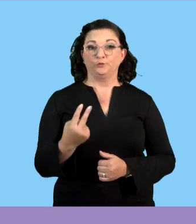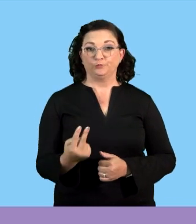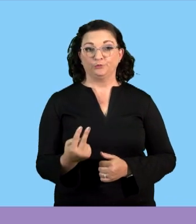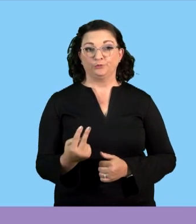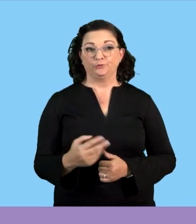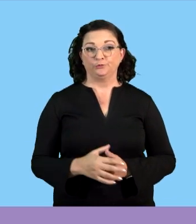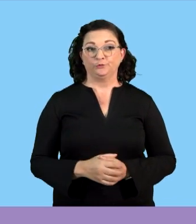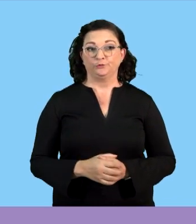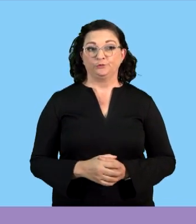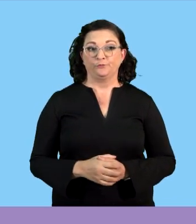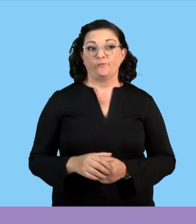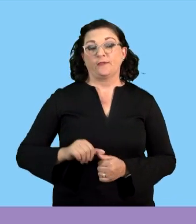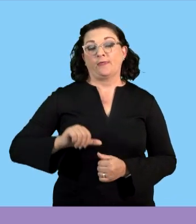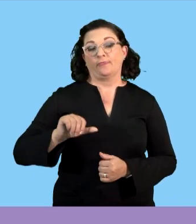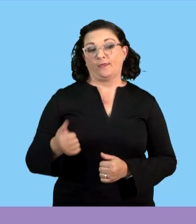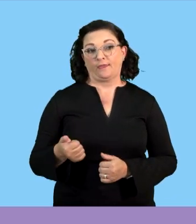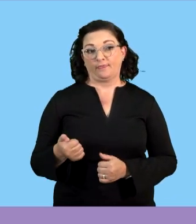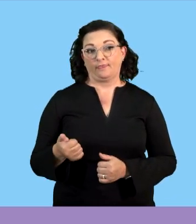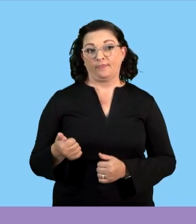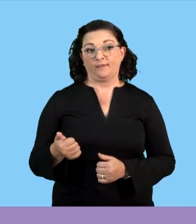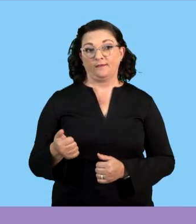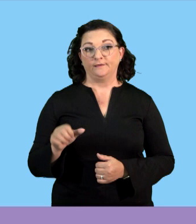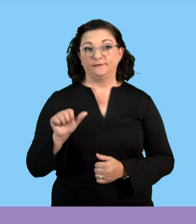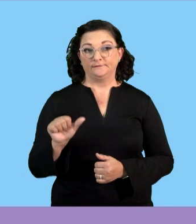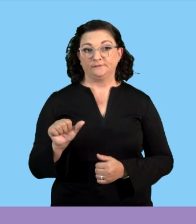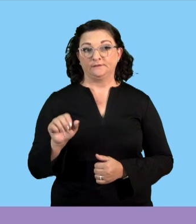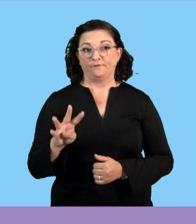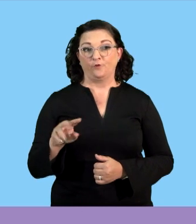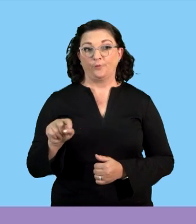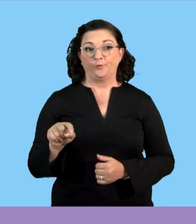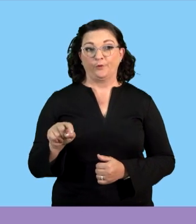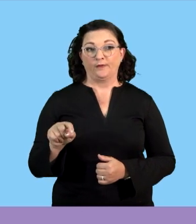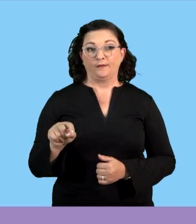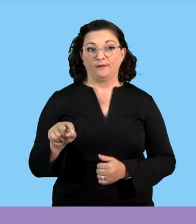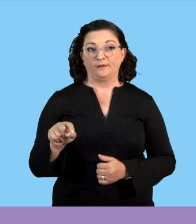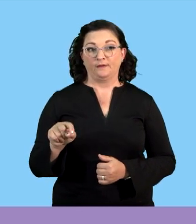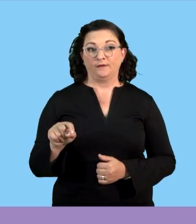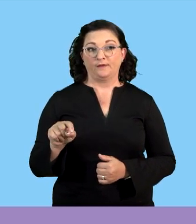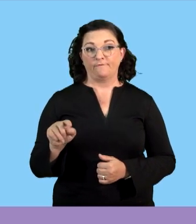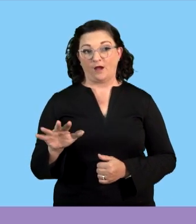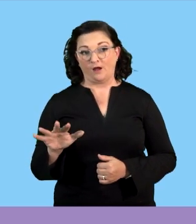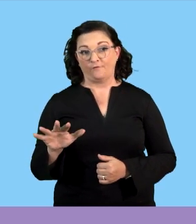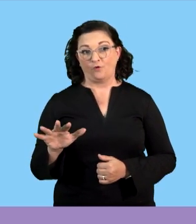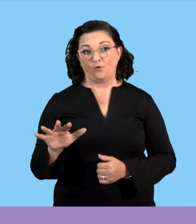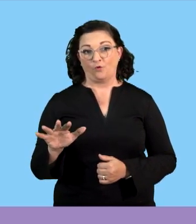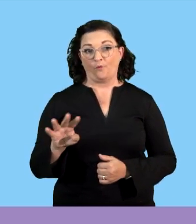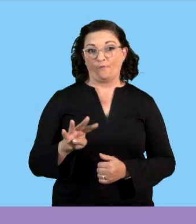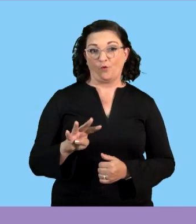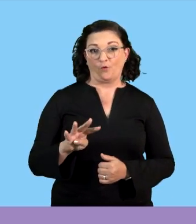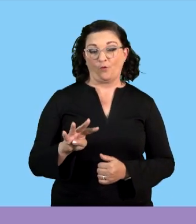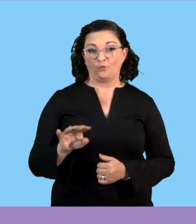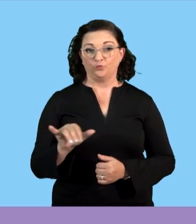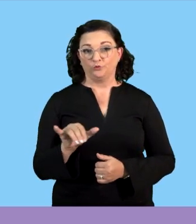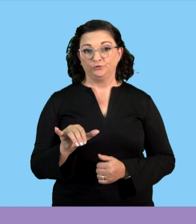65.2 kilograms, followed by a 64.5 for 62,